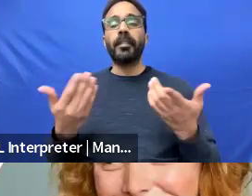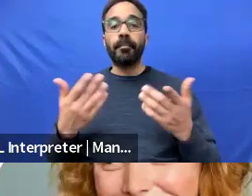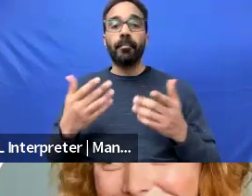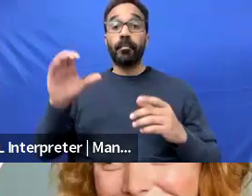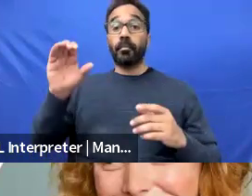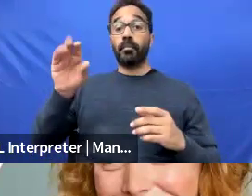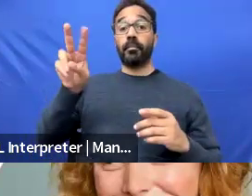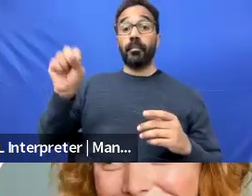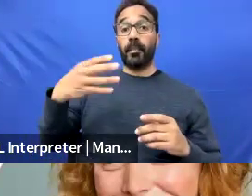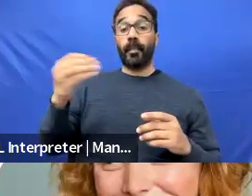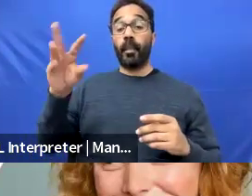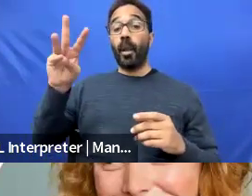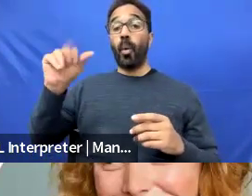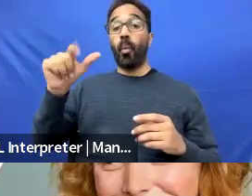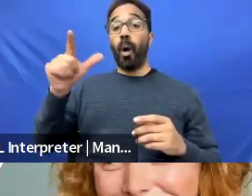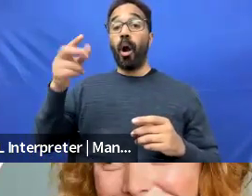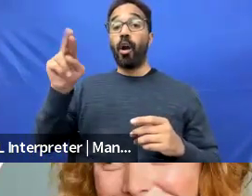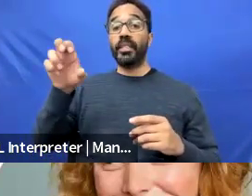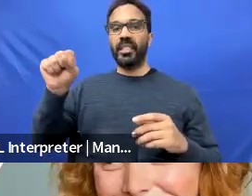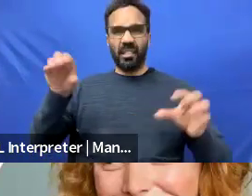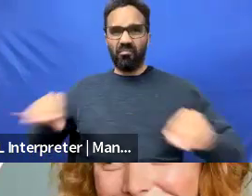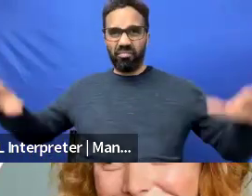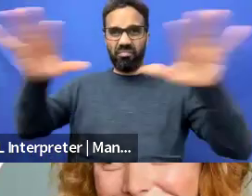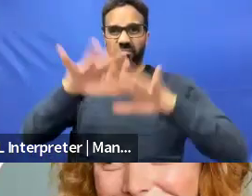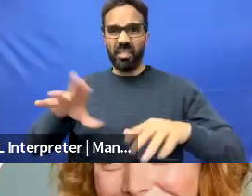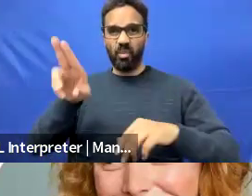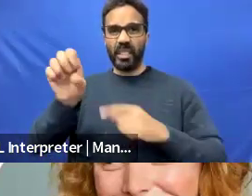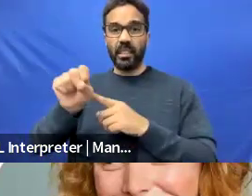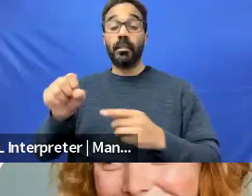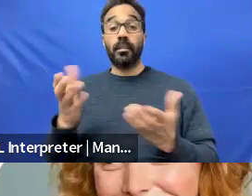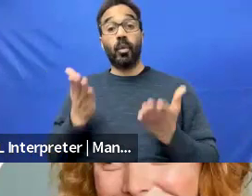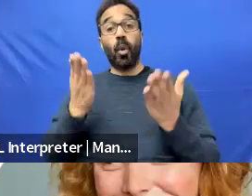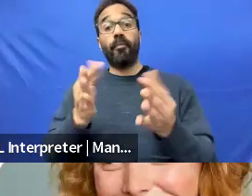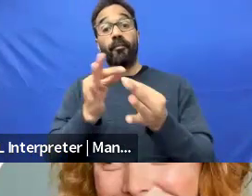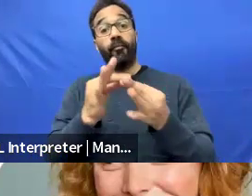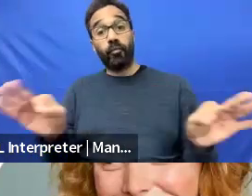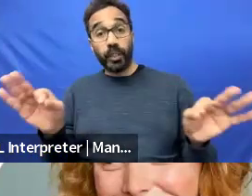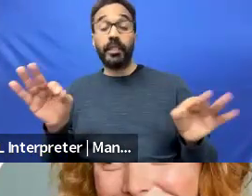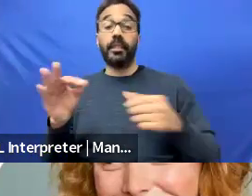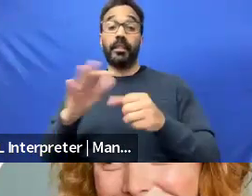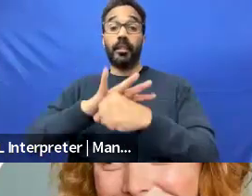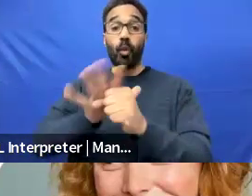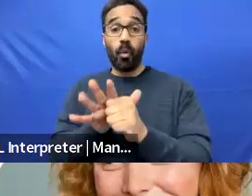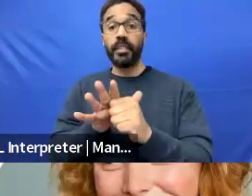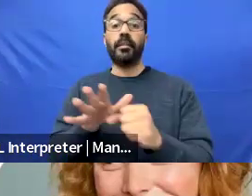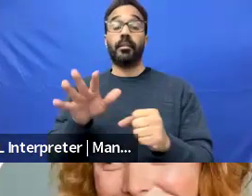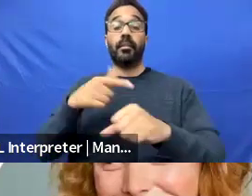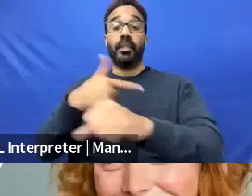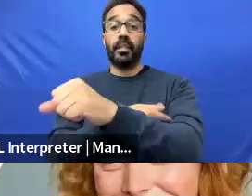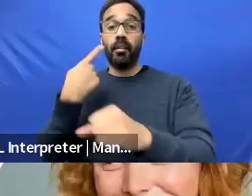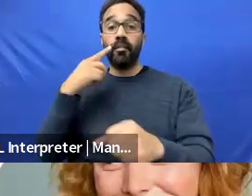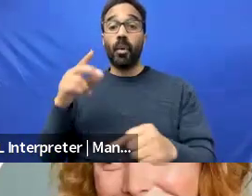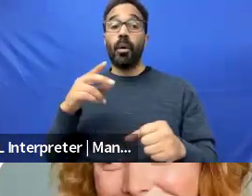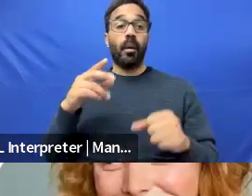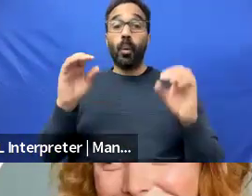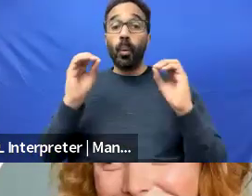Walgreens, they are nationwide, and they offer free COVID vaccines for uninsured and underinsured adults. You just